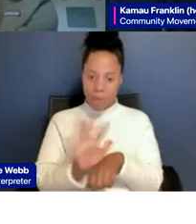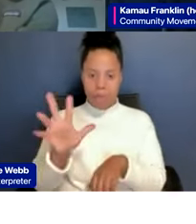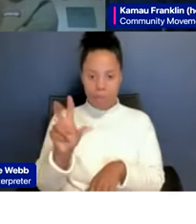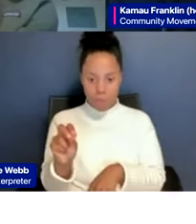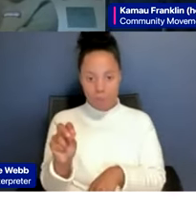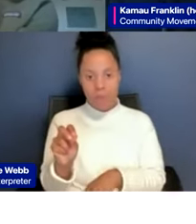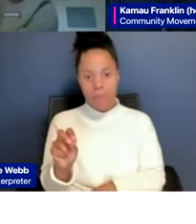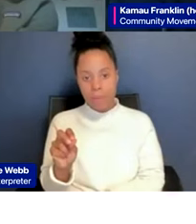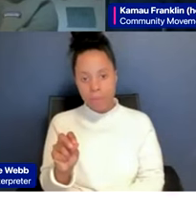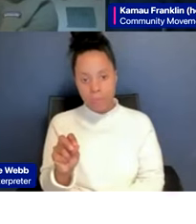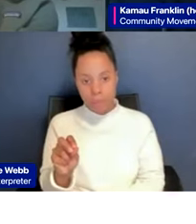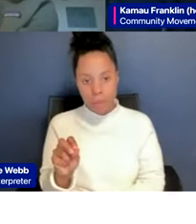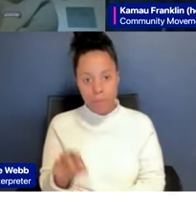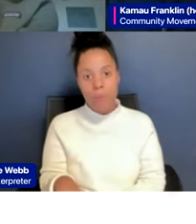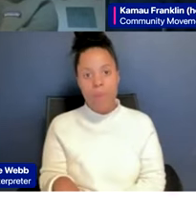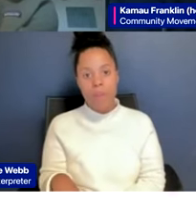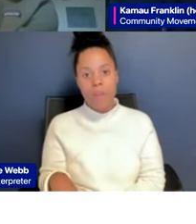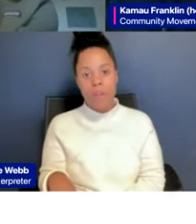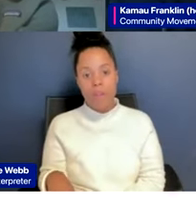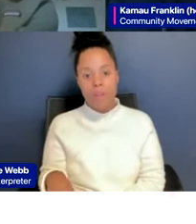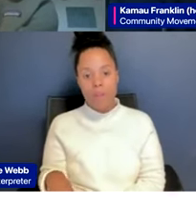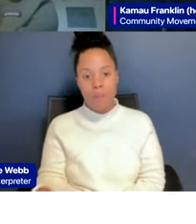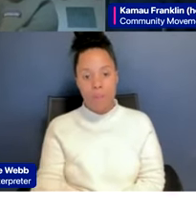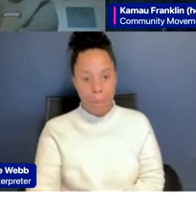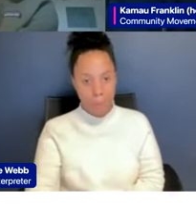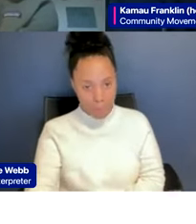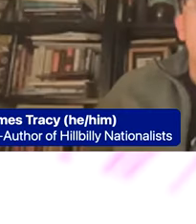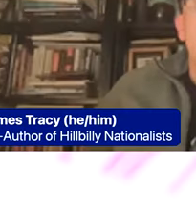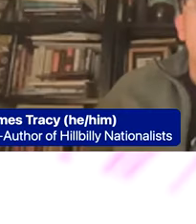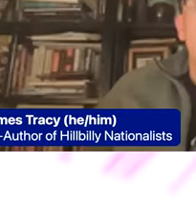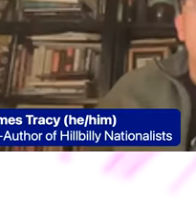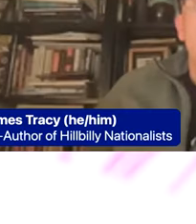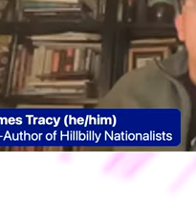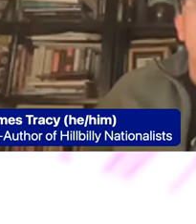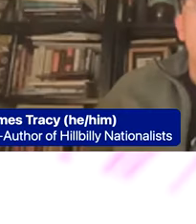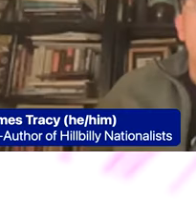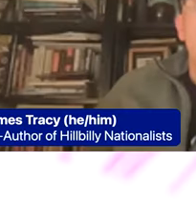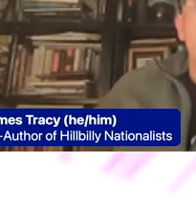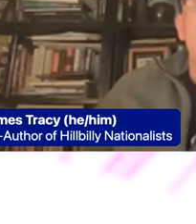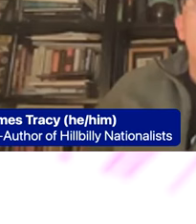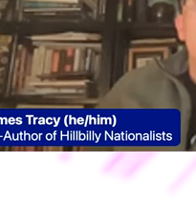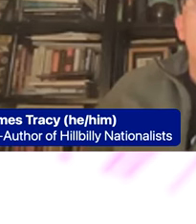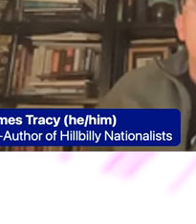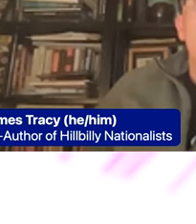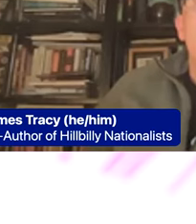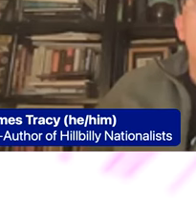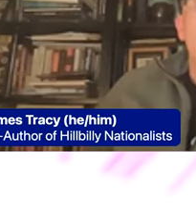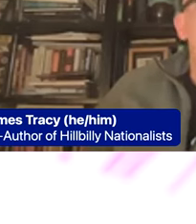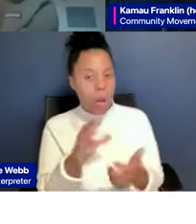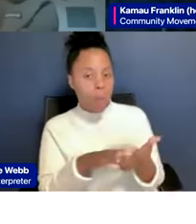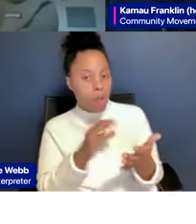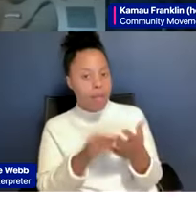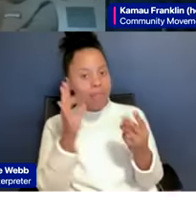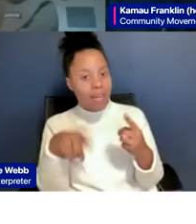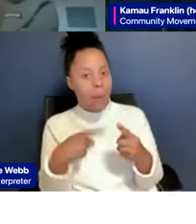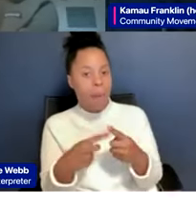Jonathan Daw, thank you to everyone. I'm learning and thinking about so much here. I'm curious if we've seen and learned from some of the